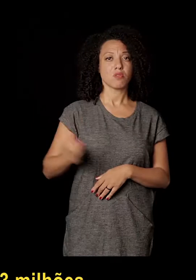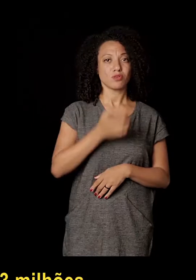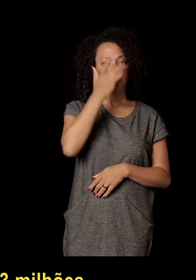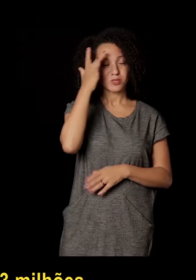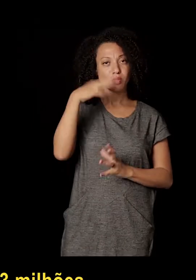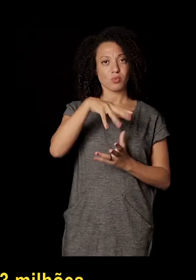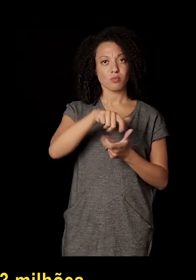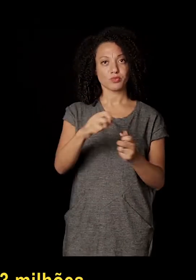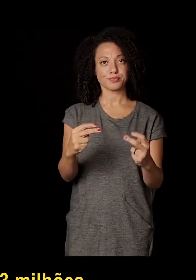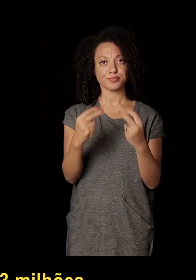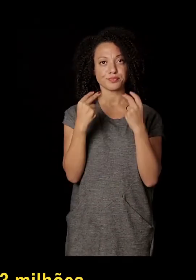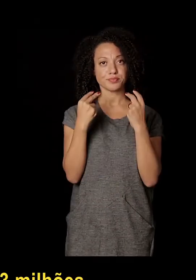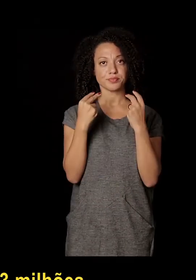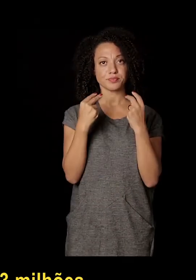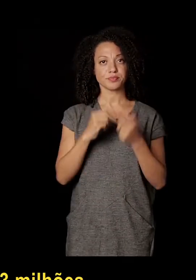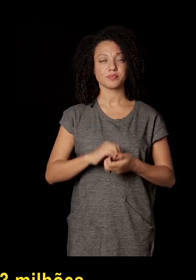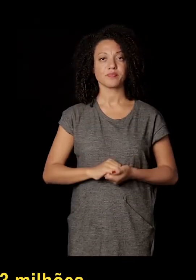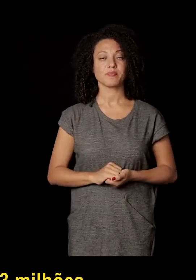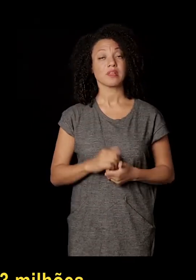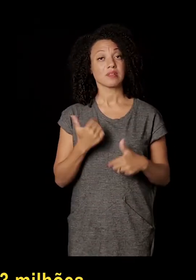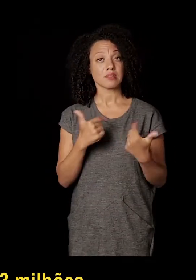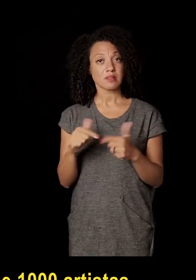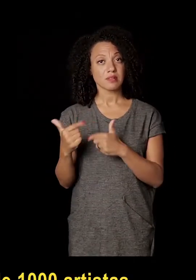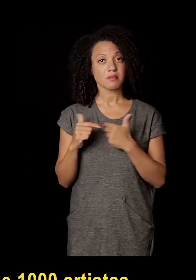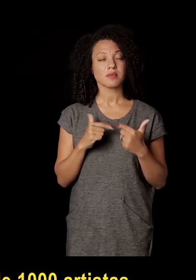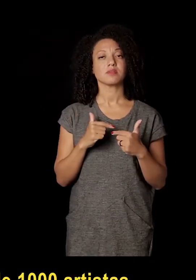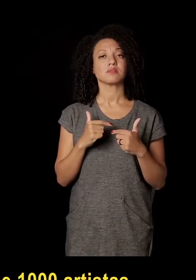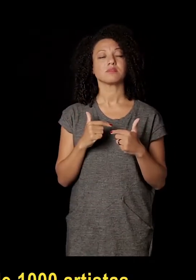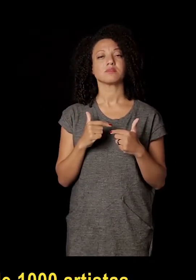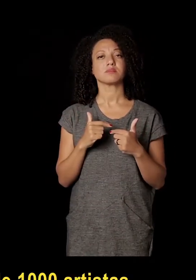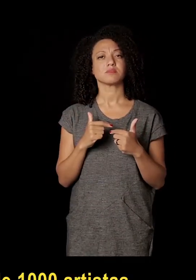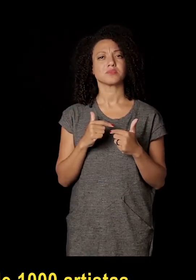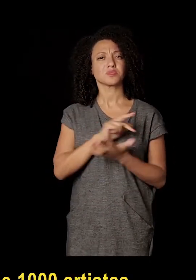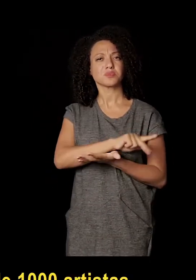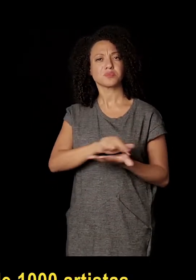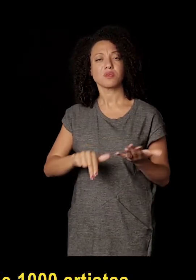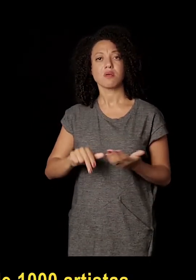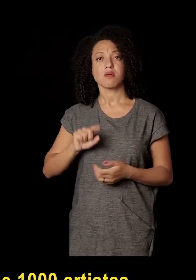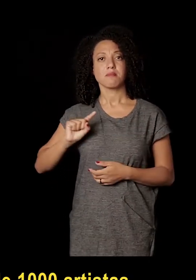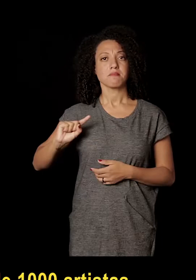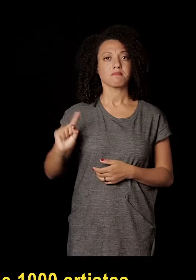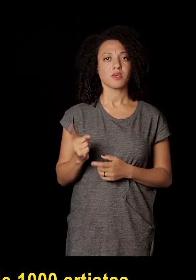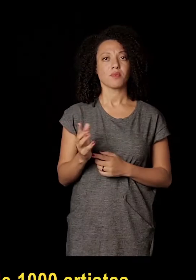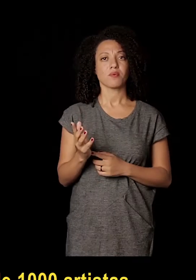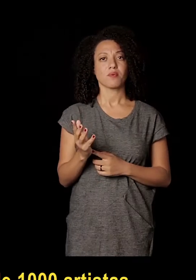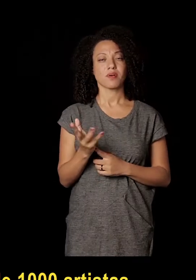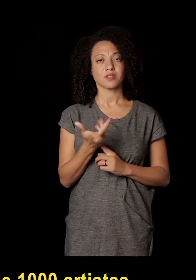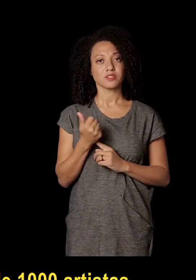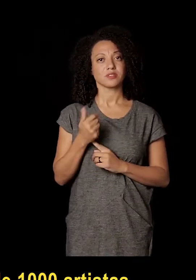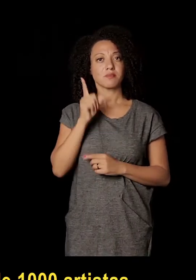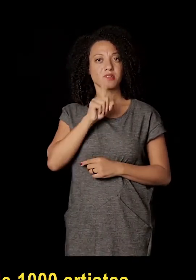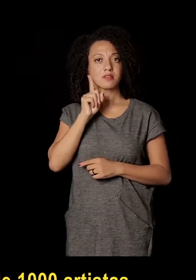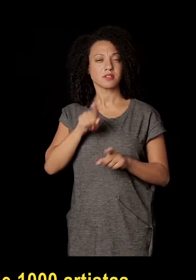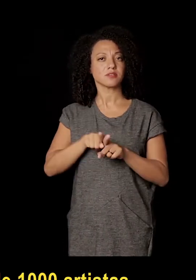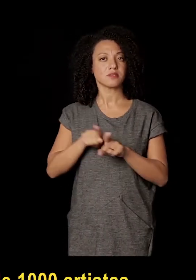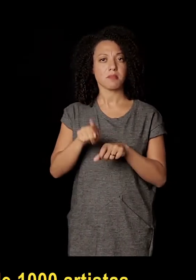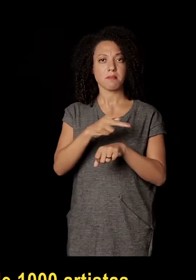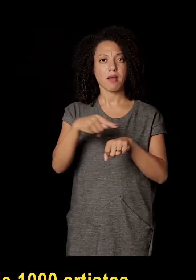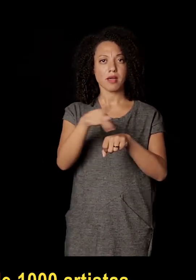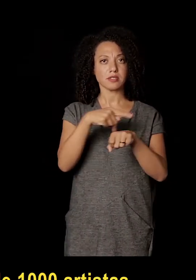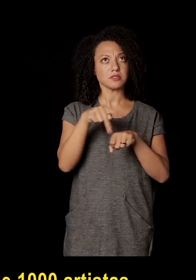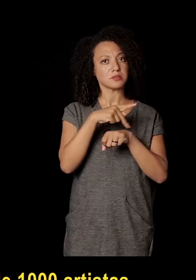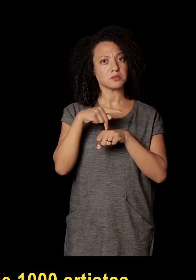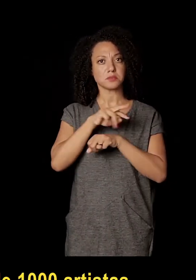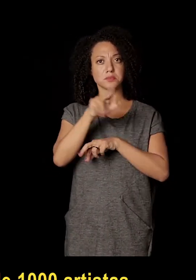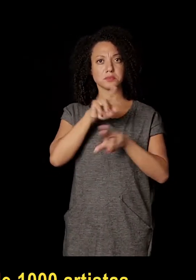million people around the world. We work with, service over